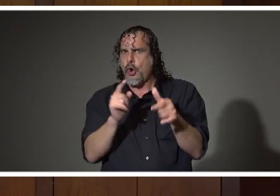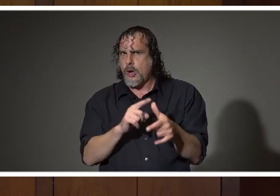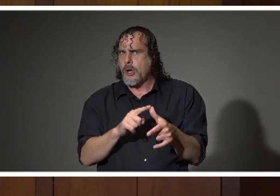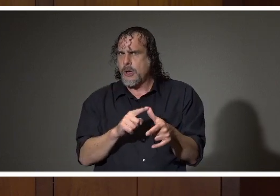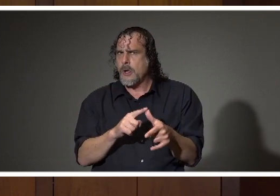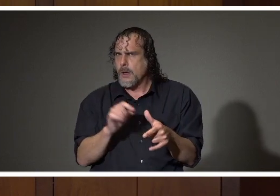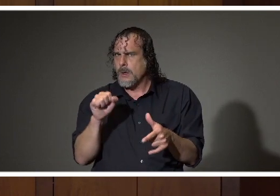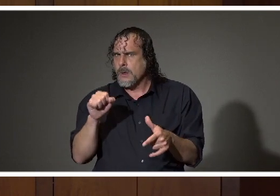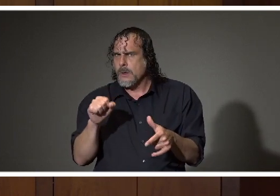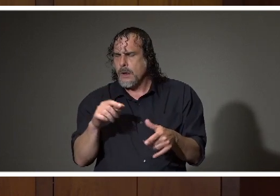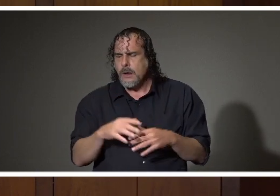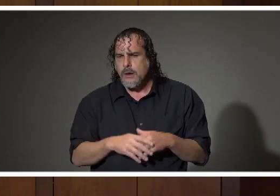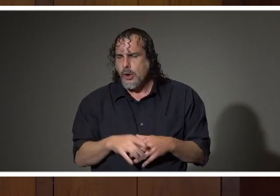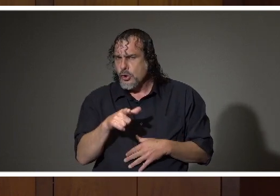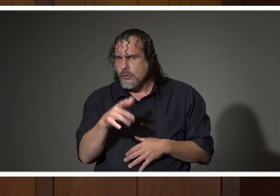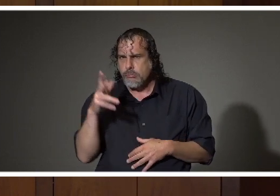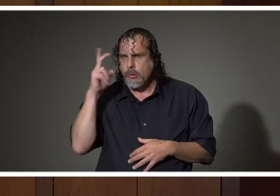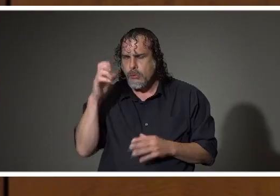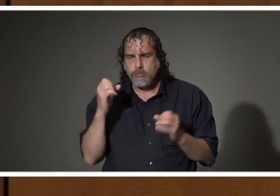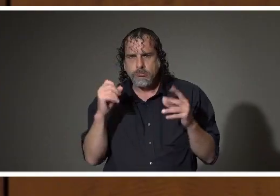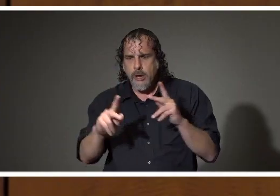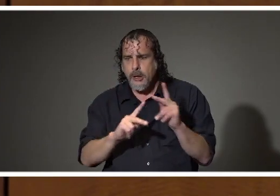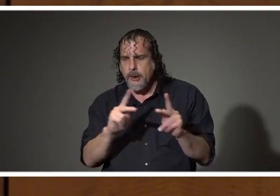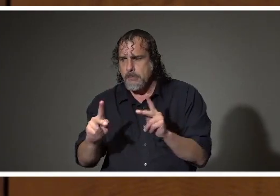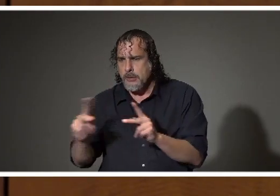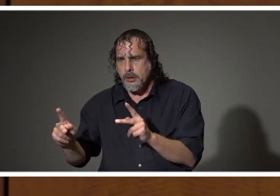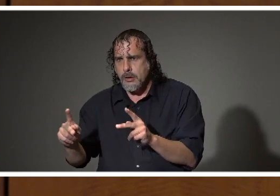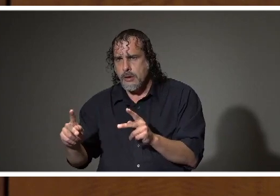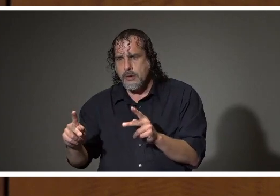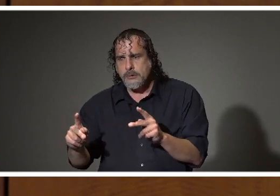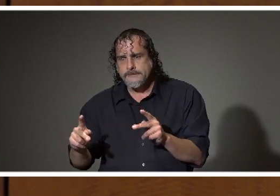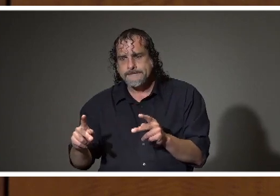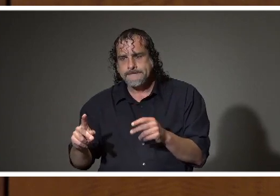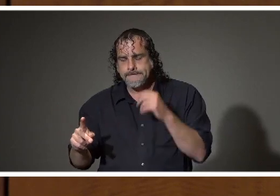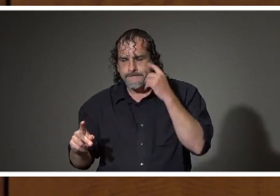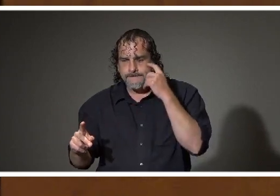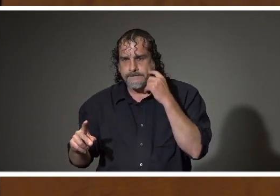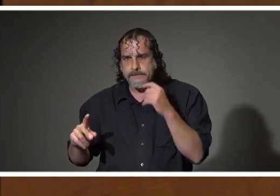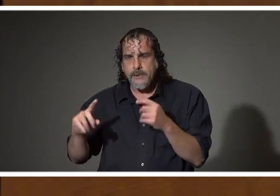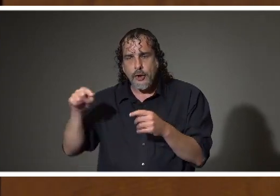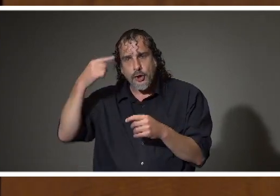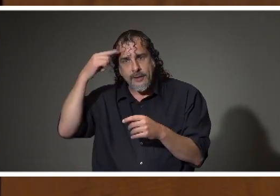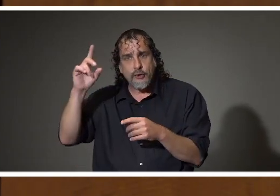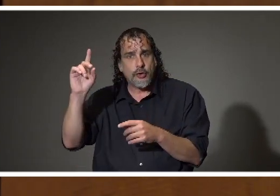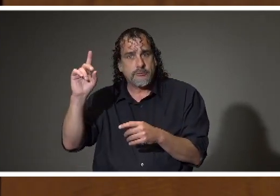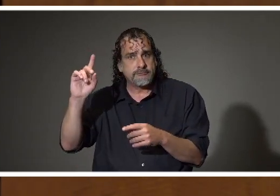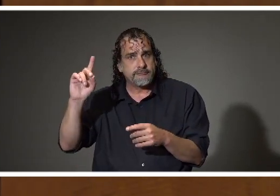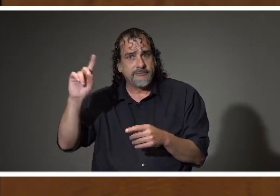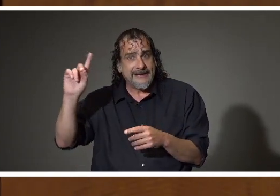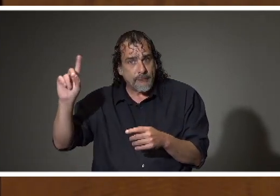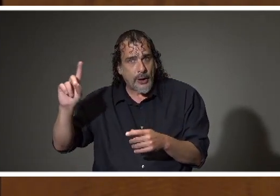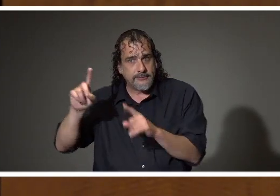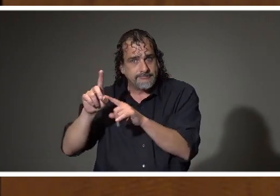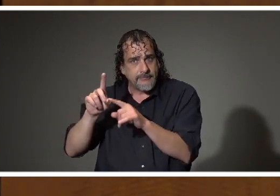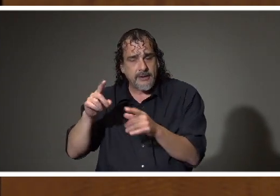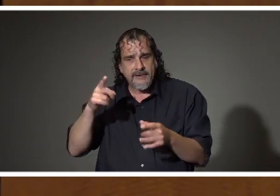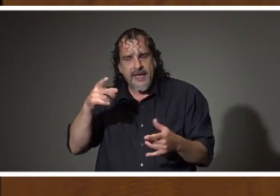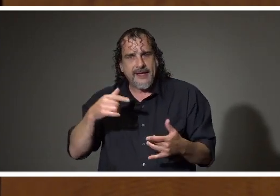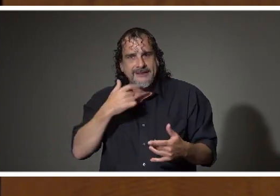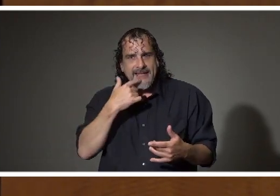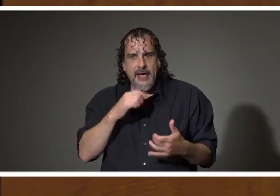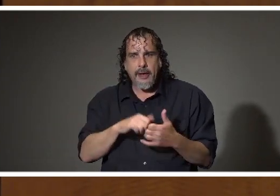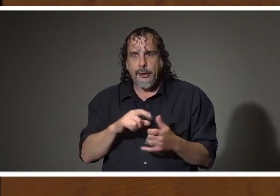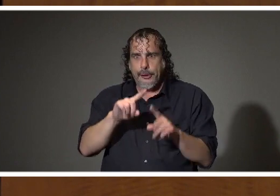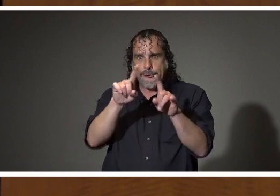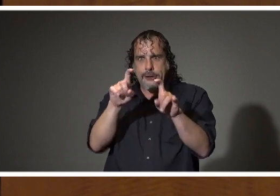heard a number of people, primarily on the other side of the aisle, governors from other states, act as if testing is